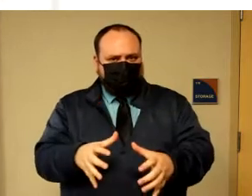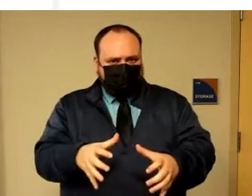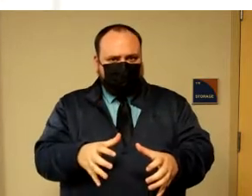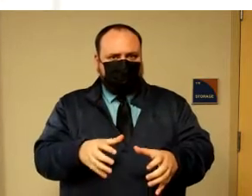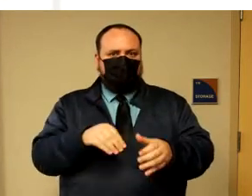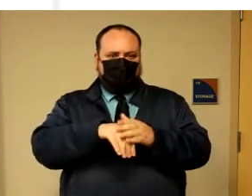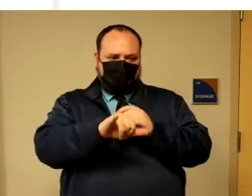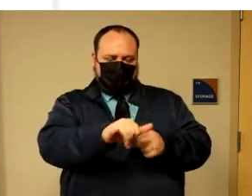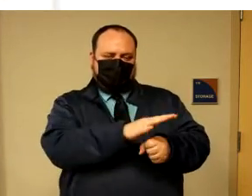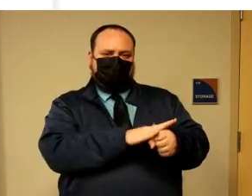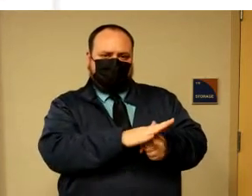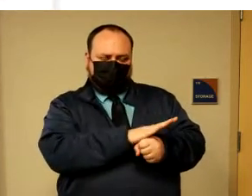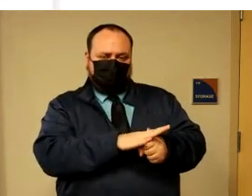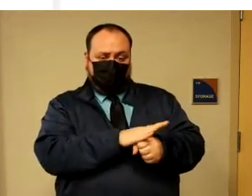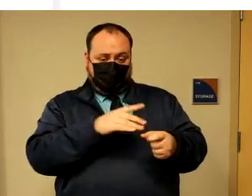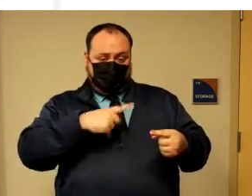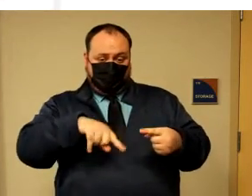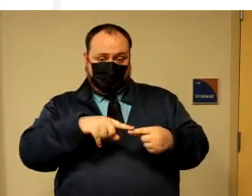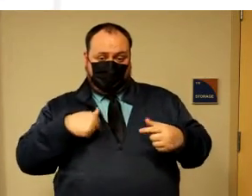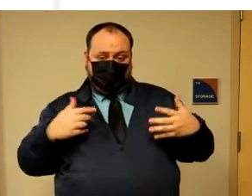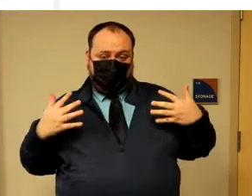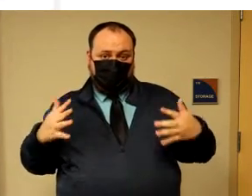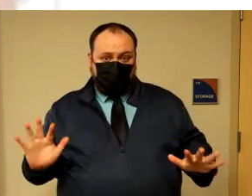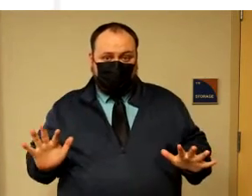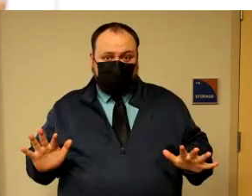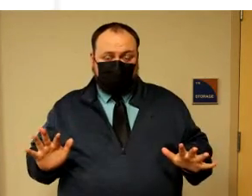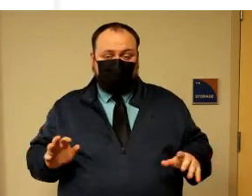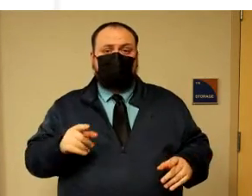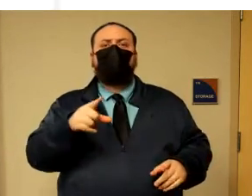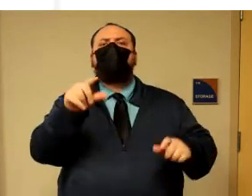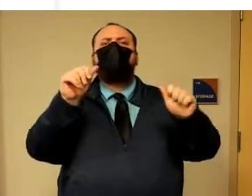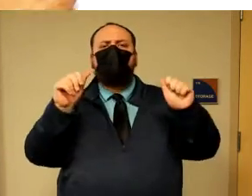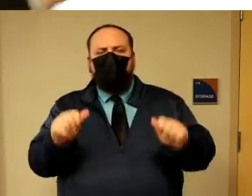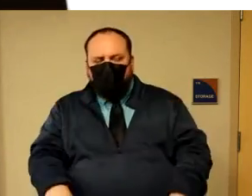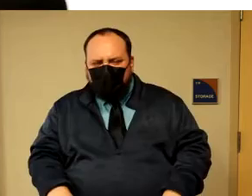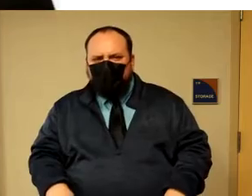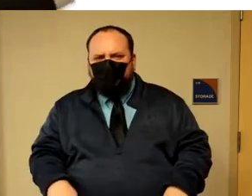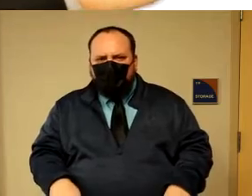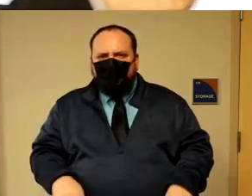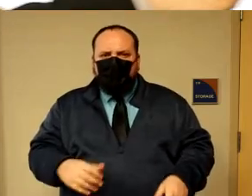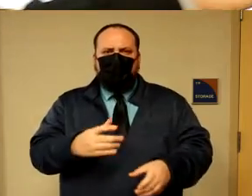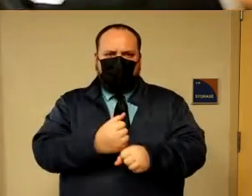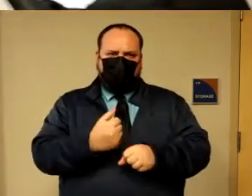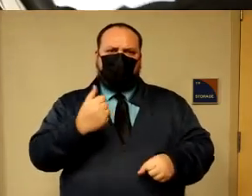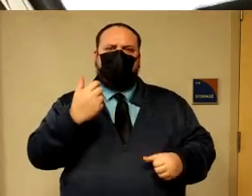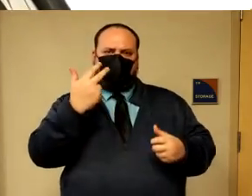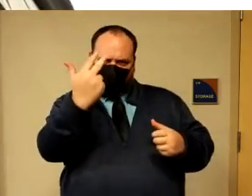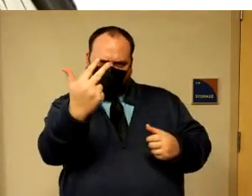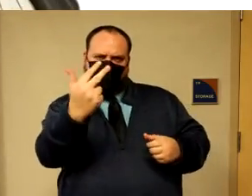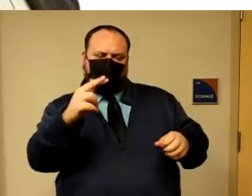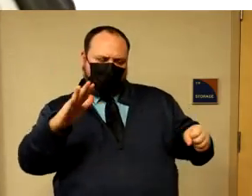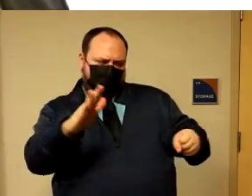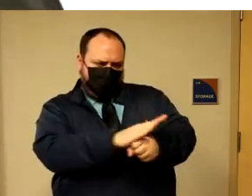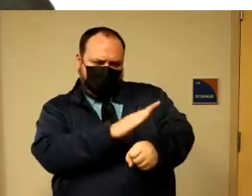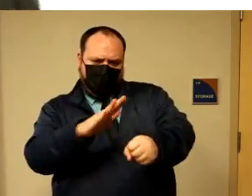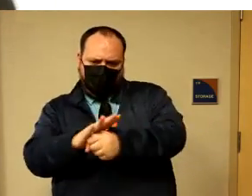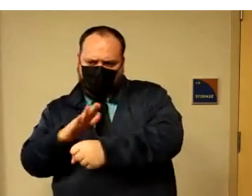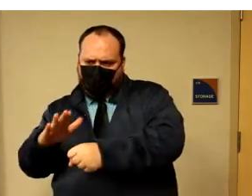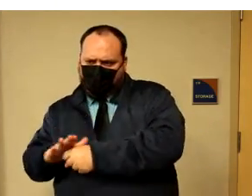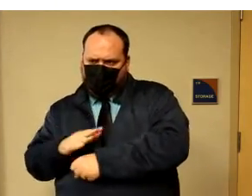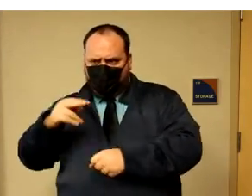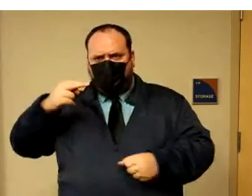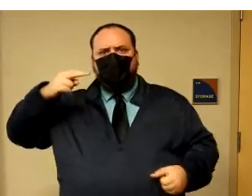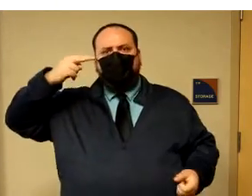right? So when we did that, you could reach, 3 Latino majority districts, but they're